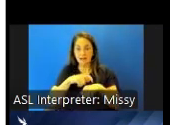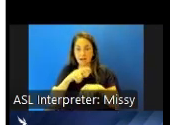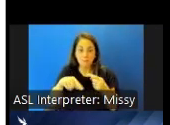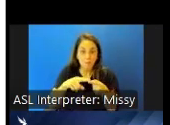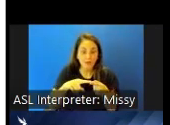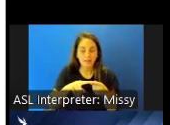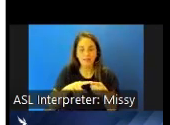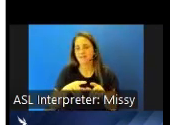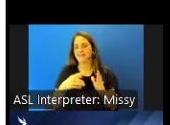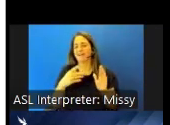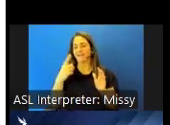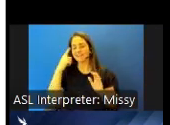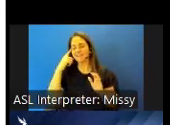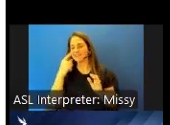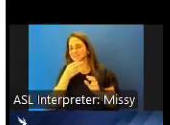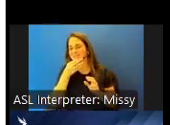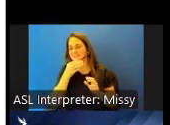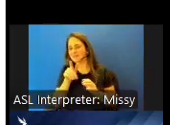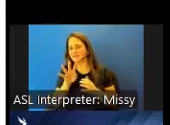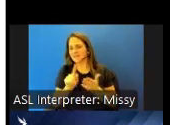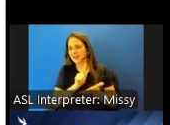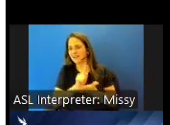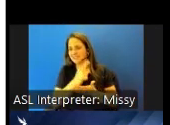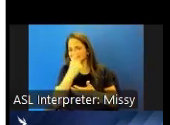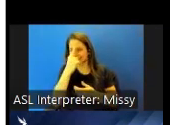think she's trying to get that out within 24 hours.